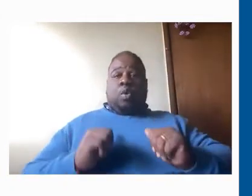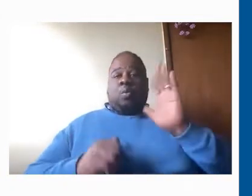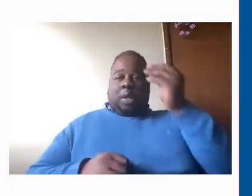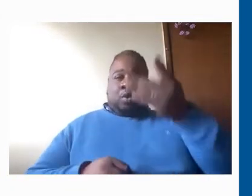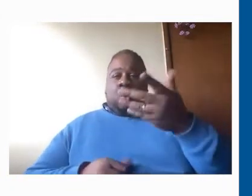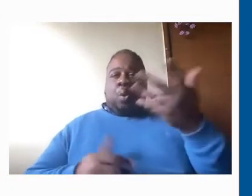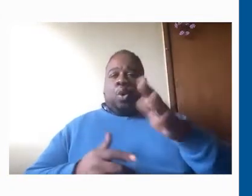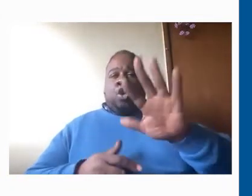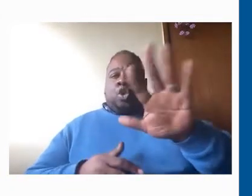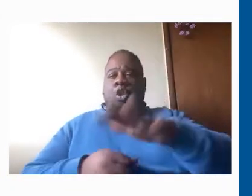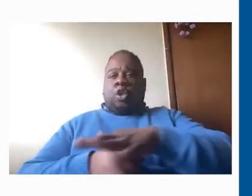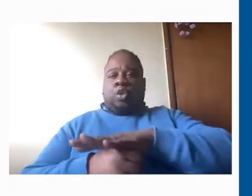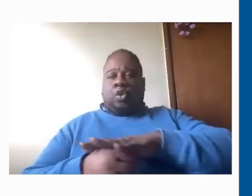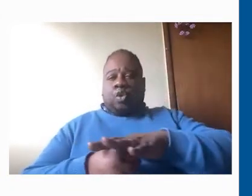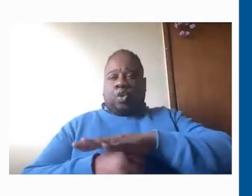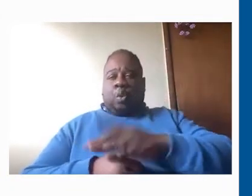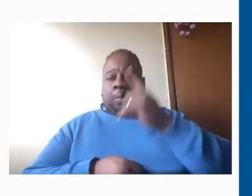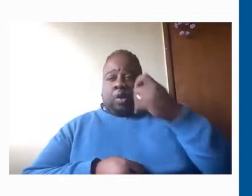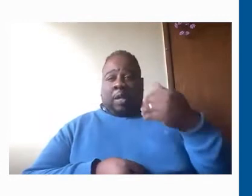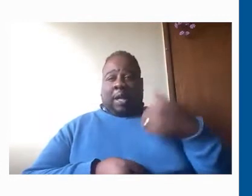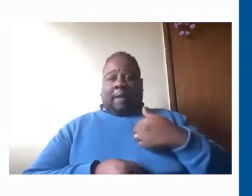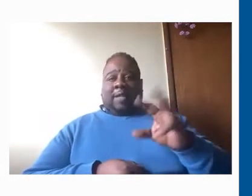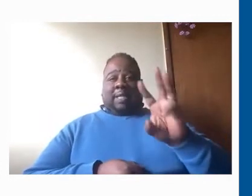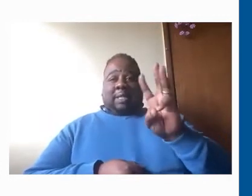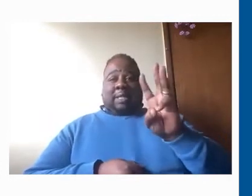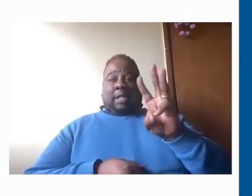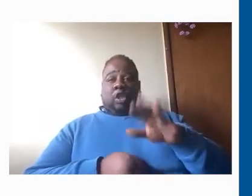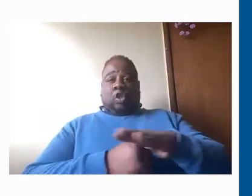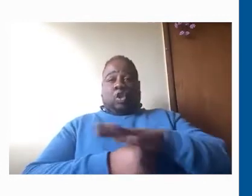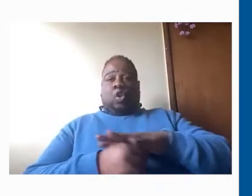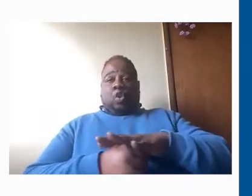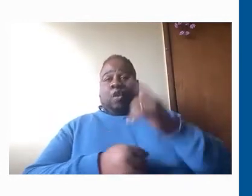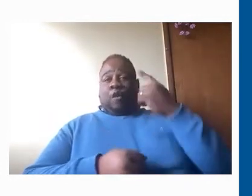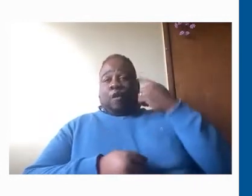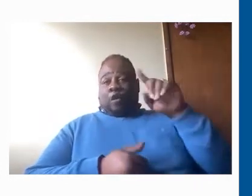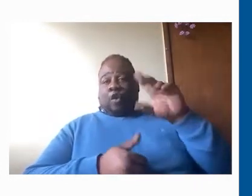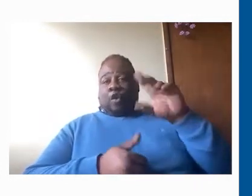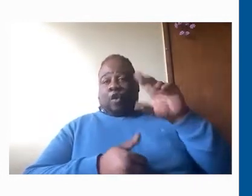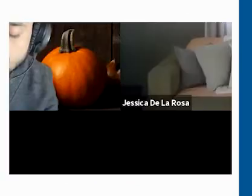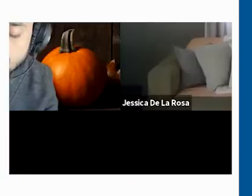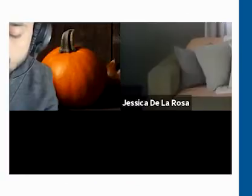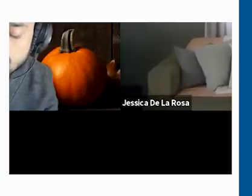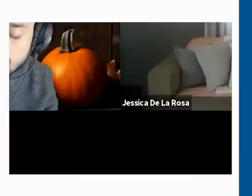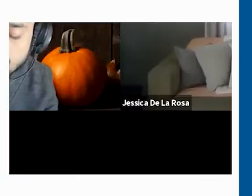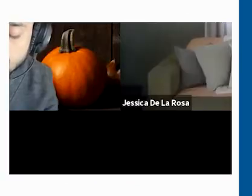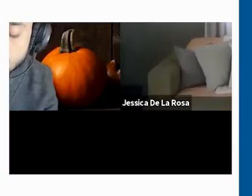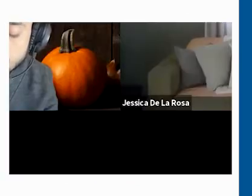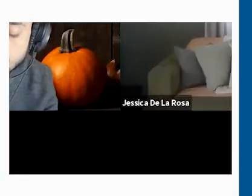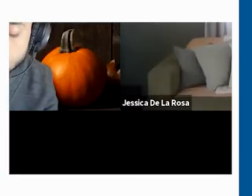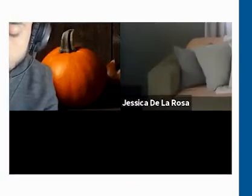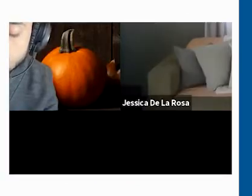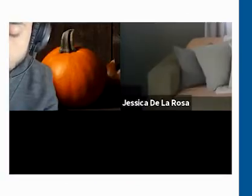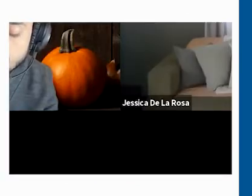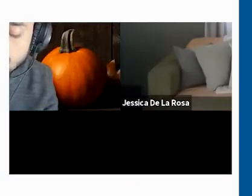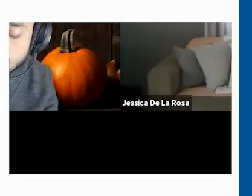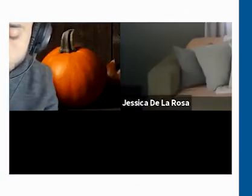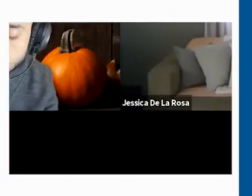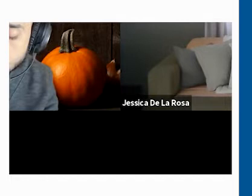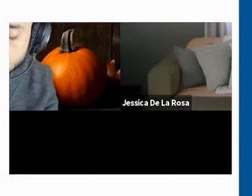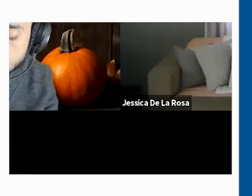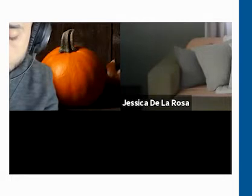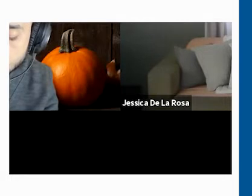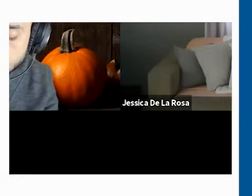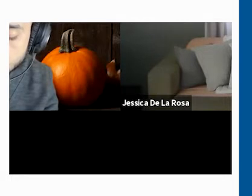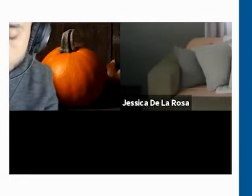are 6 zones throughout the city. Before Hurricane Sandy, it was letters. Now it's numbers, so it's 1 through 6. Zones 1 or 2 are